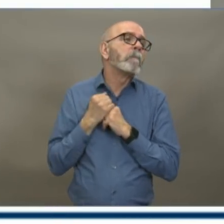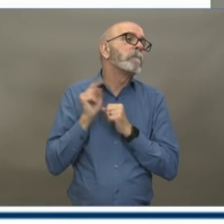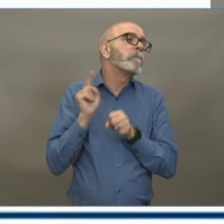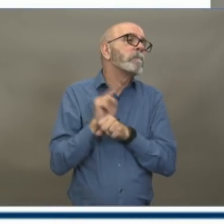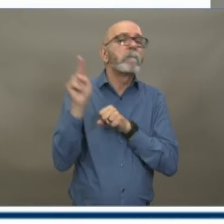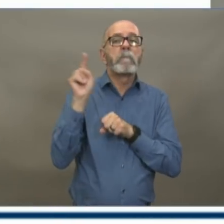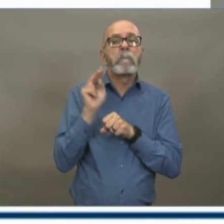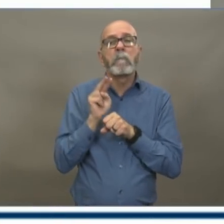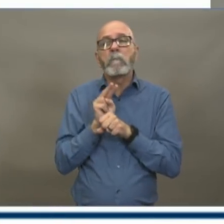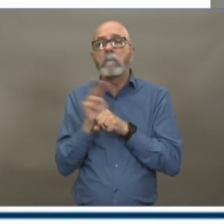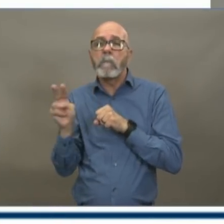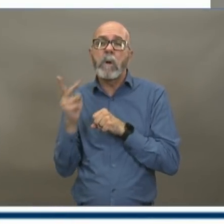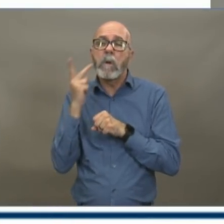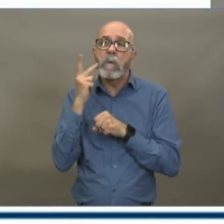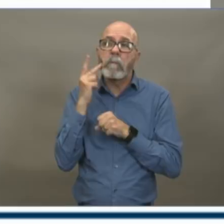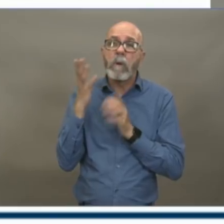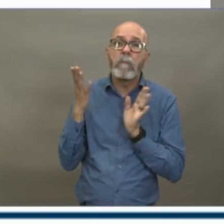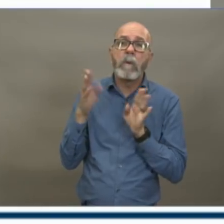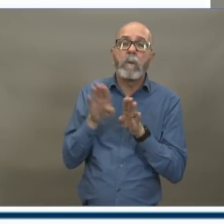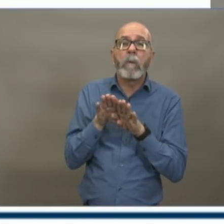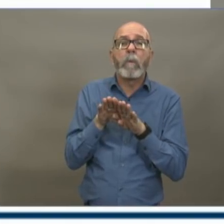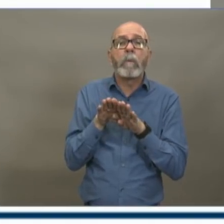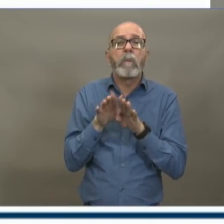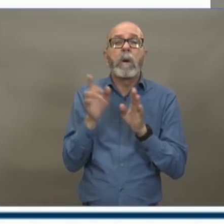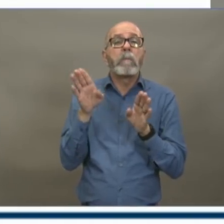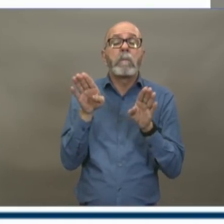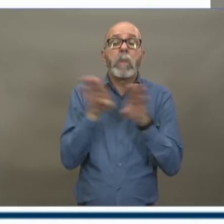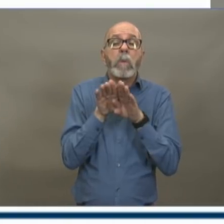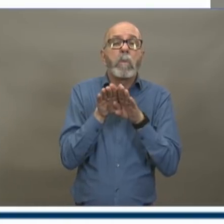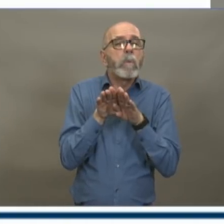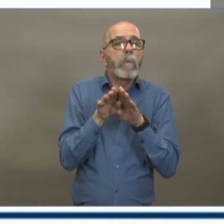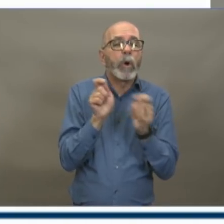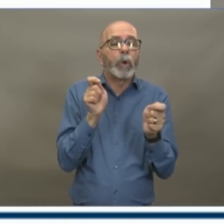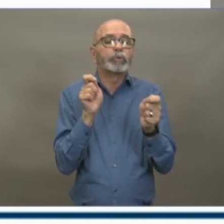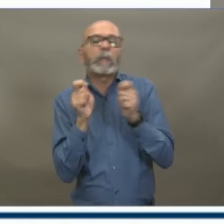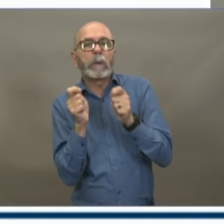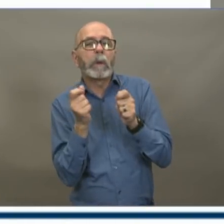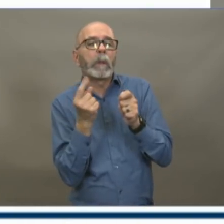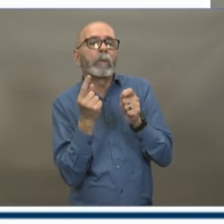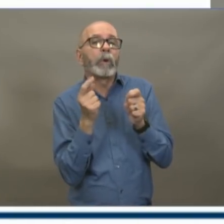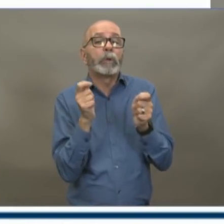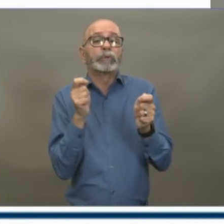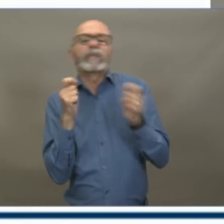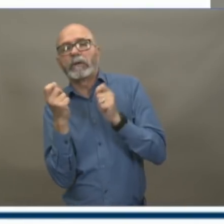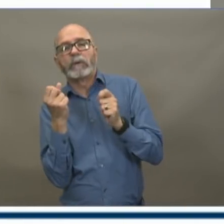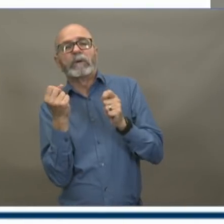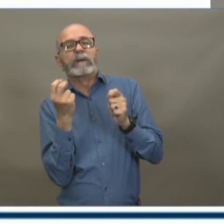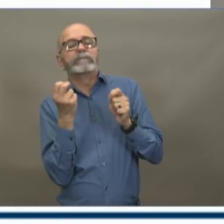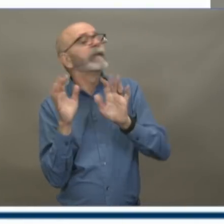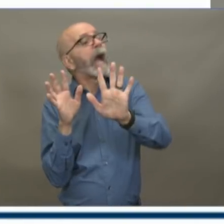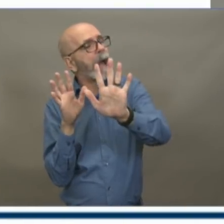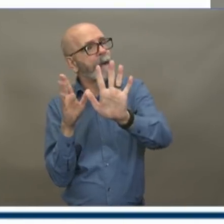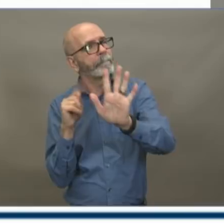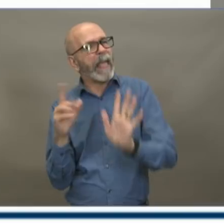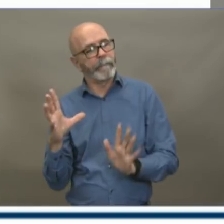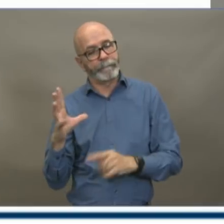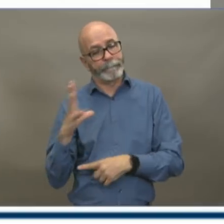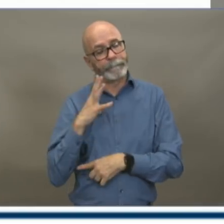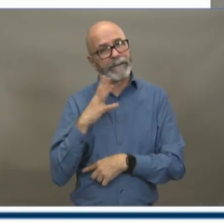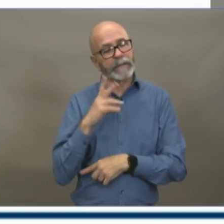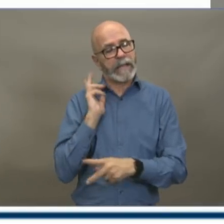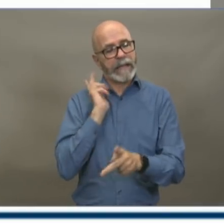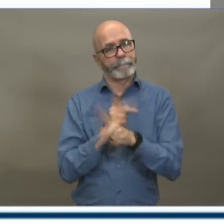hours, but we have to do it safely. I don't know how to say it any differently. A slow, cautious approach.